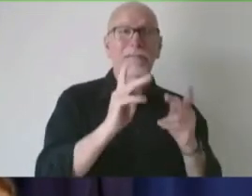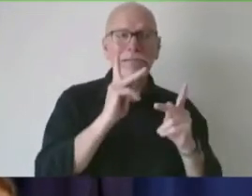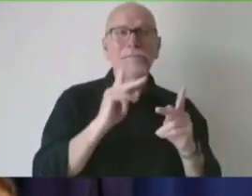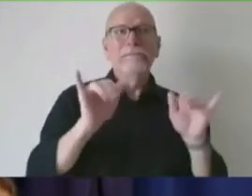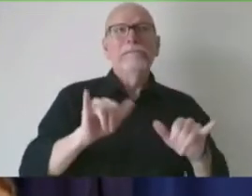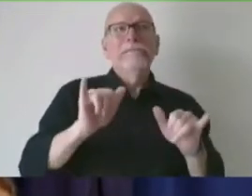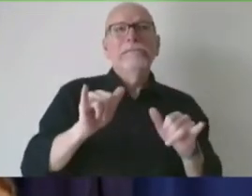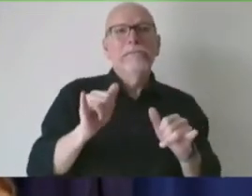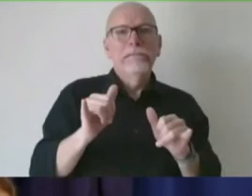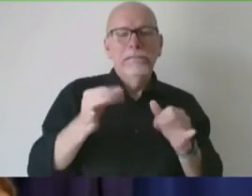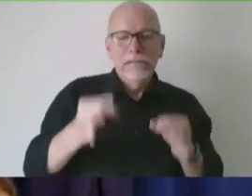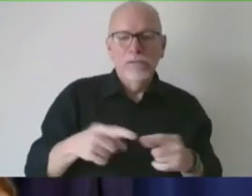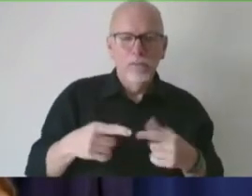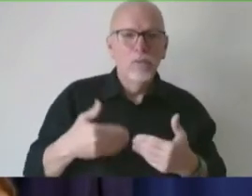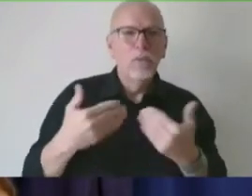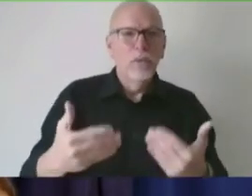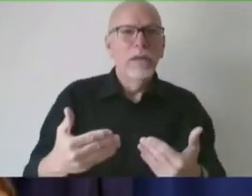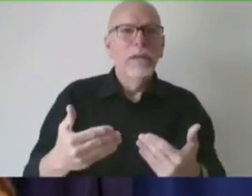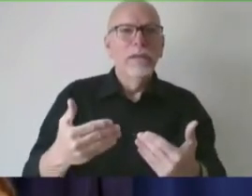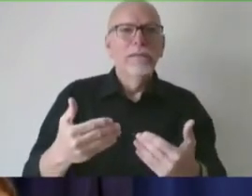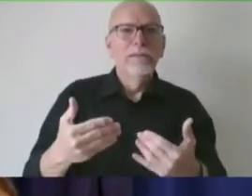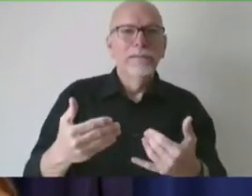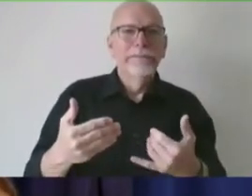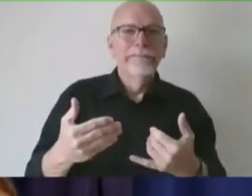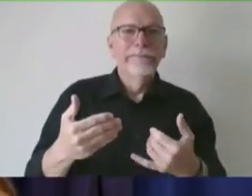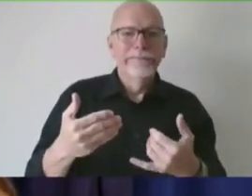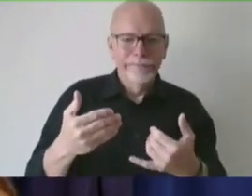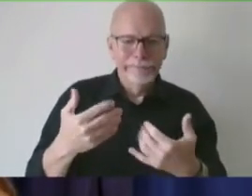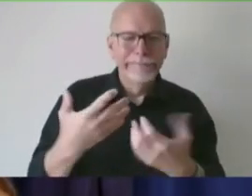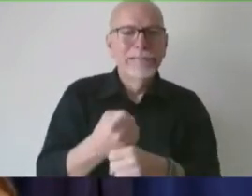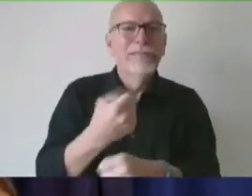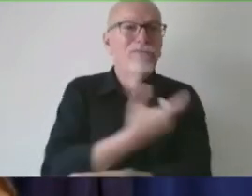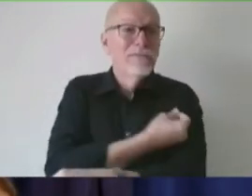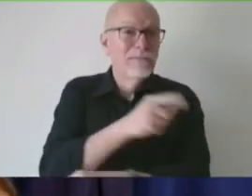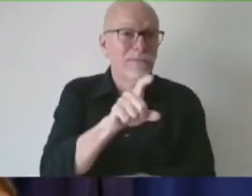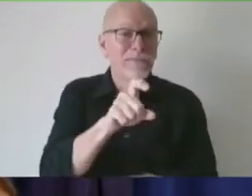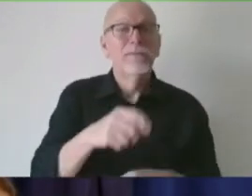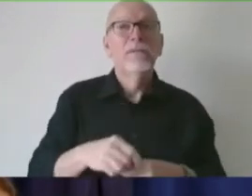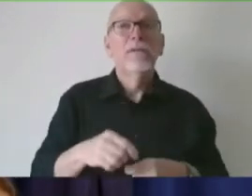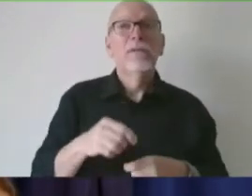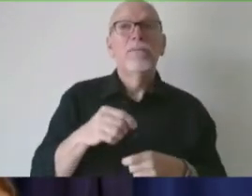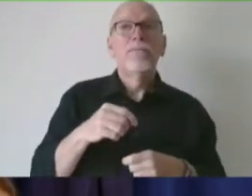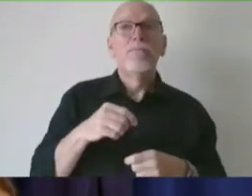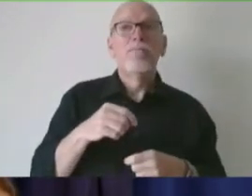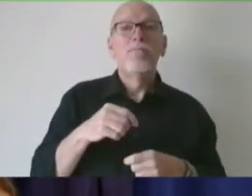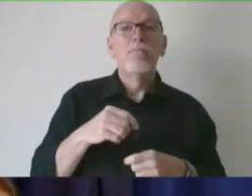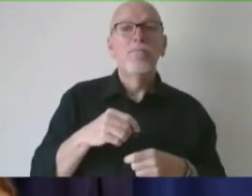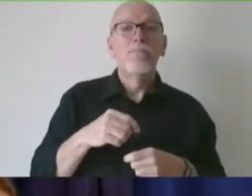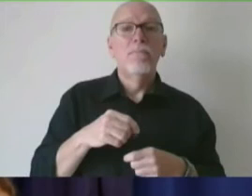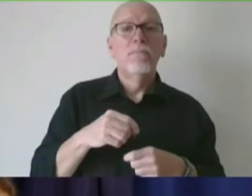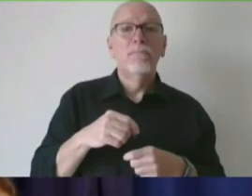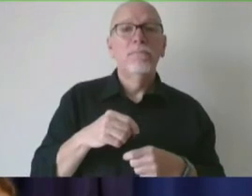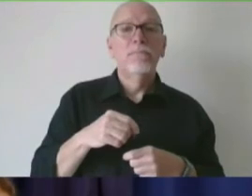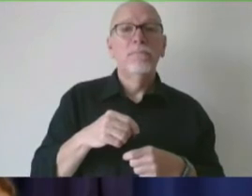to, step over the edge there and get their shots. What